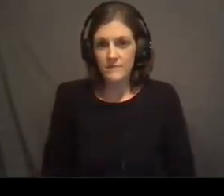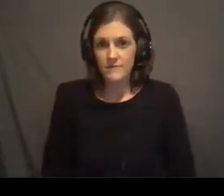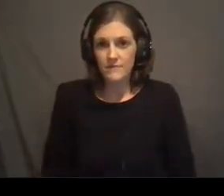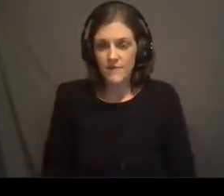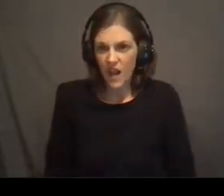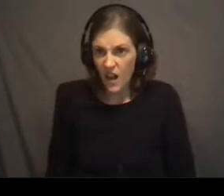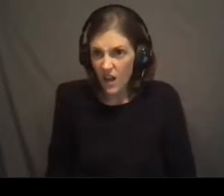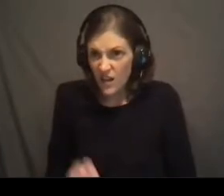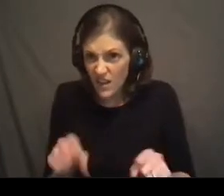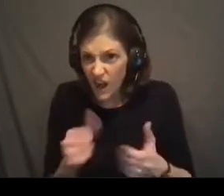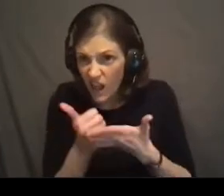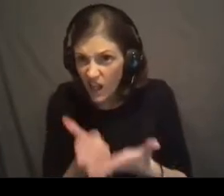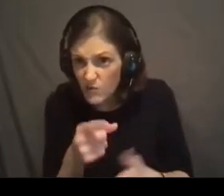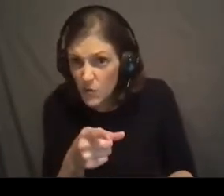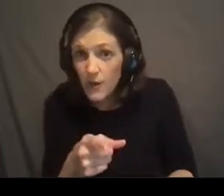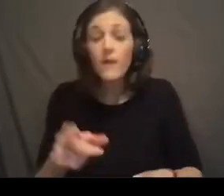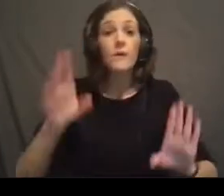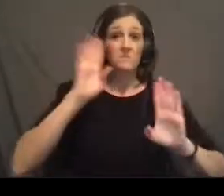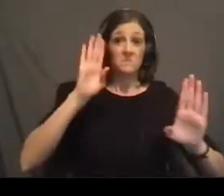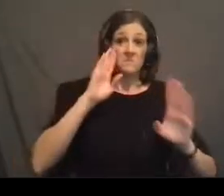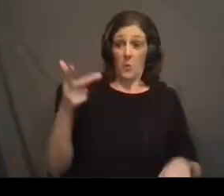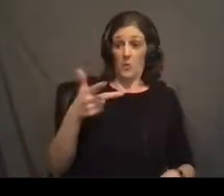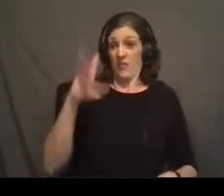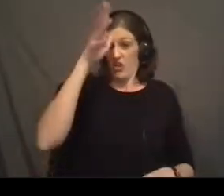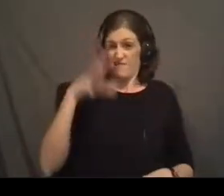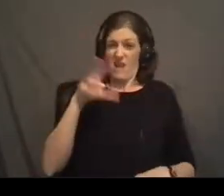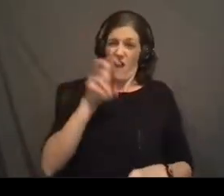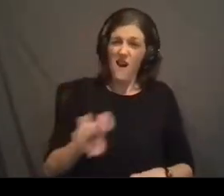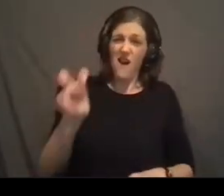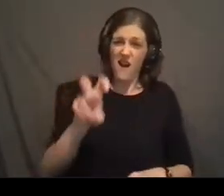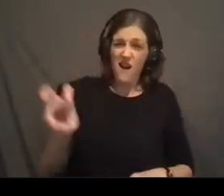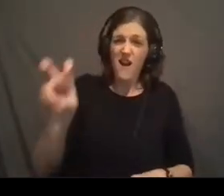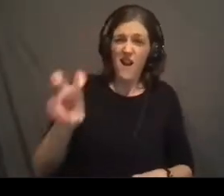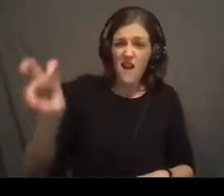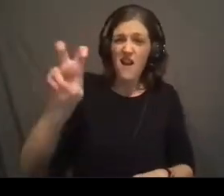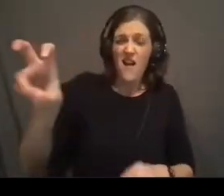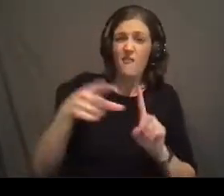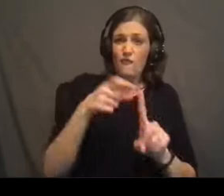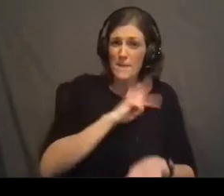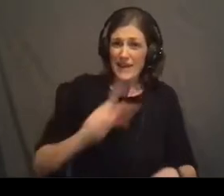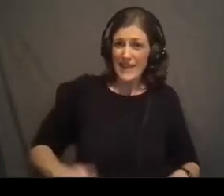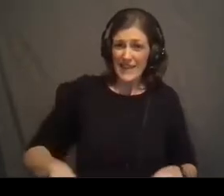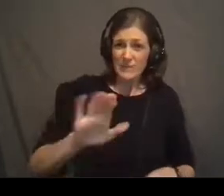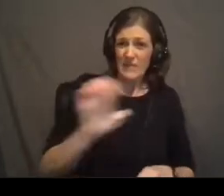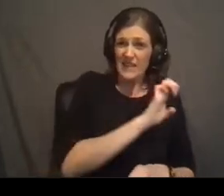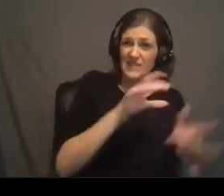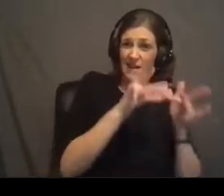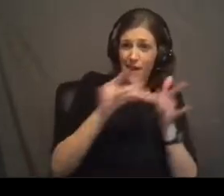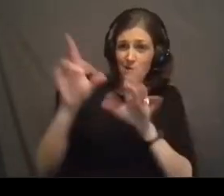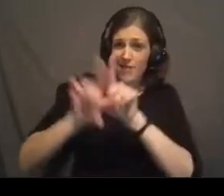Can I help you? Greetings. We three men have traveled far from a kingdom in the east, guided by the